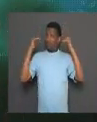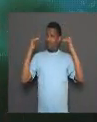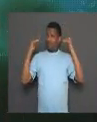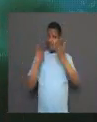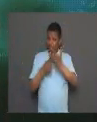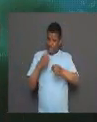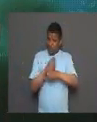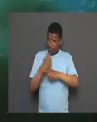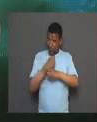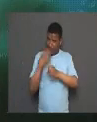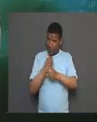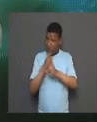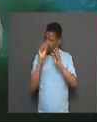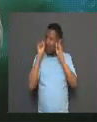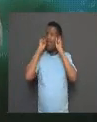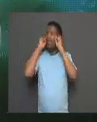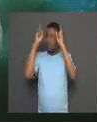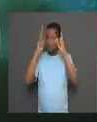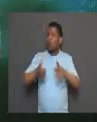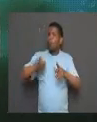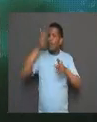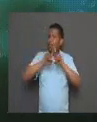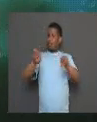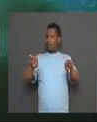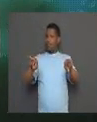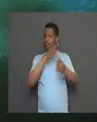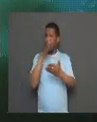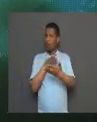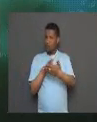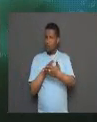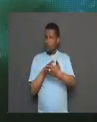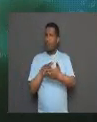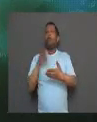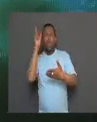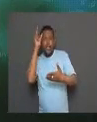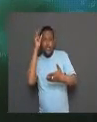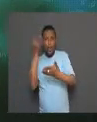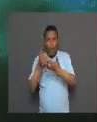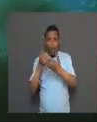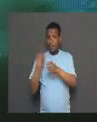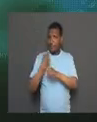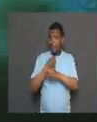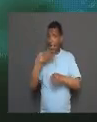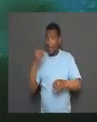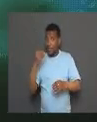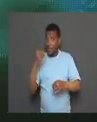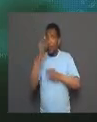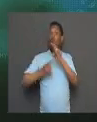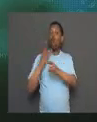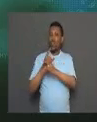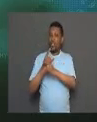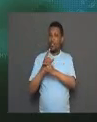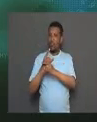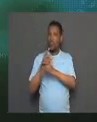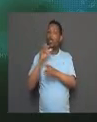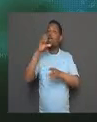I hope that from this exercise you understood the major differences between traditional mapmaking